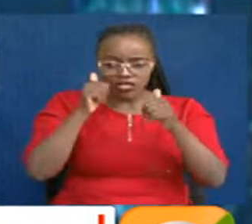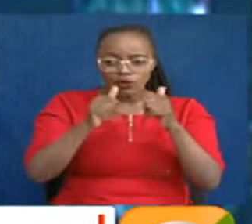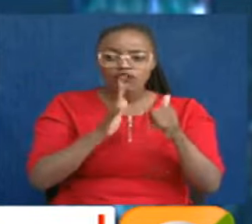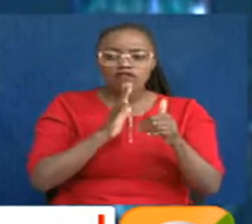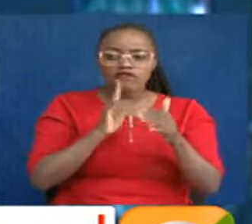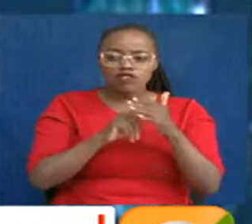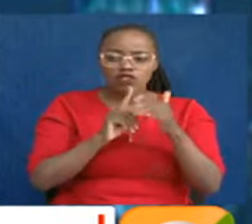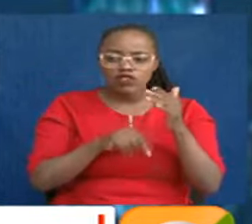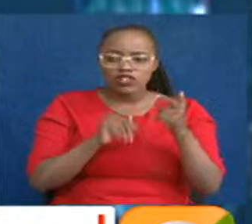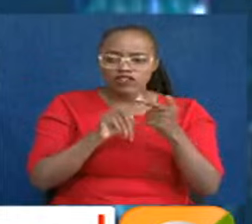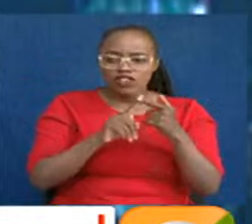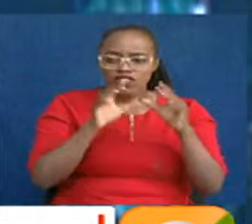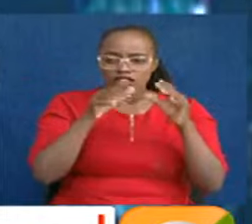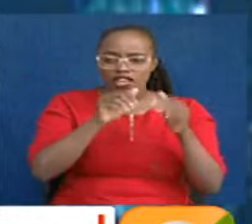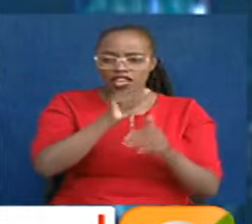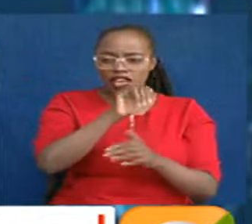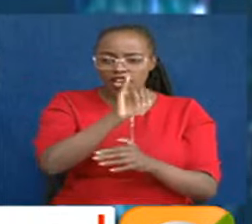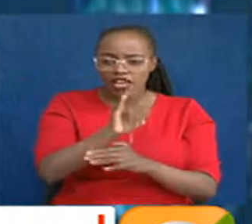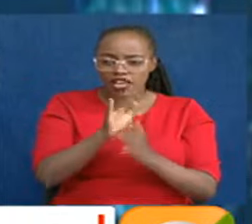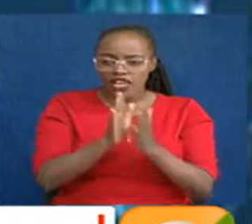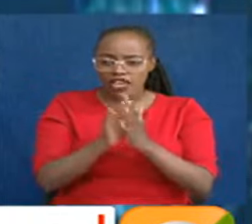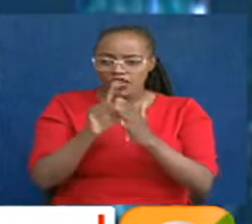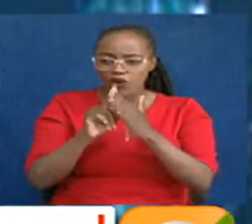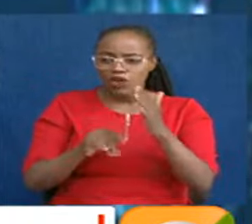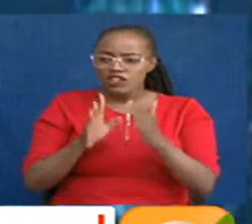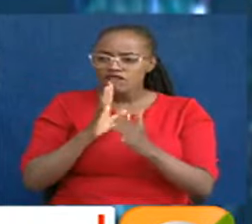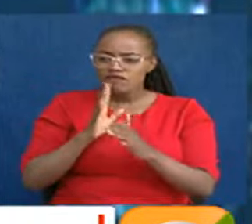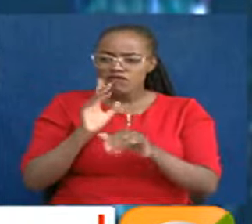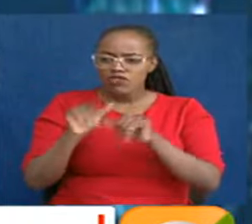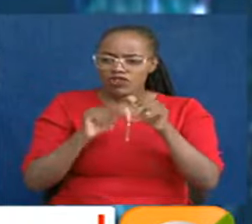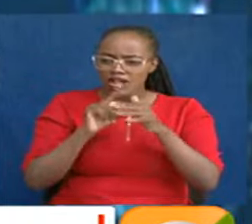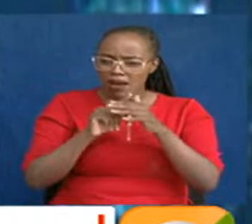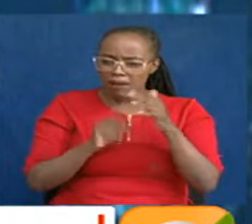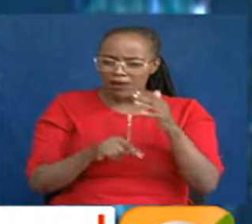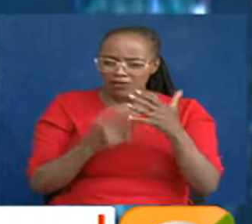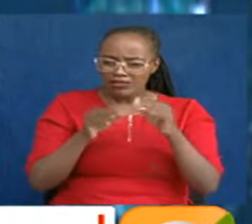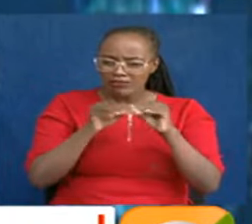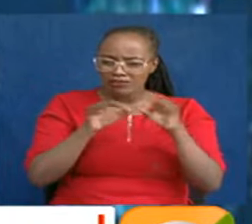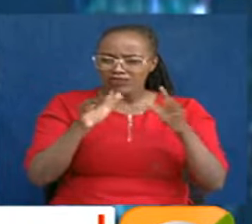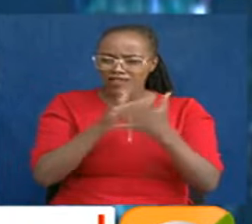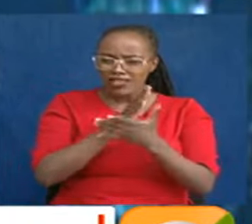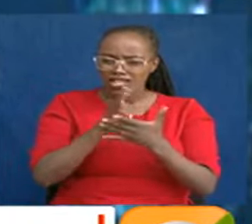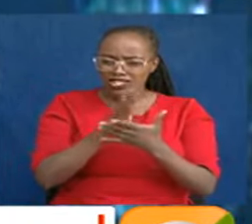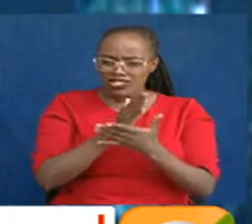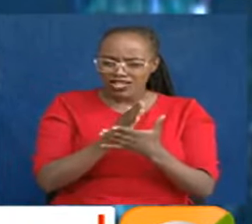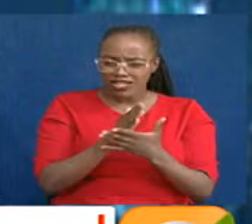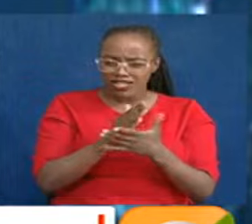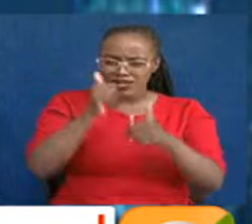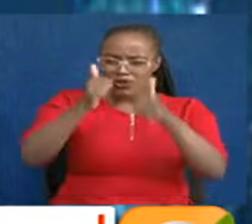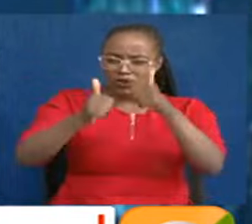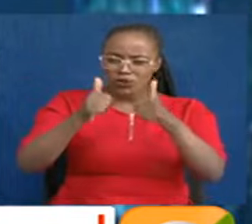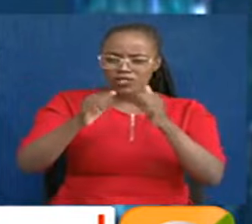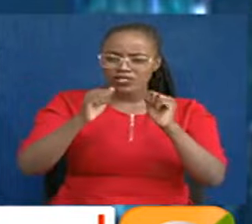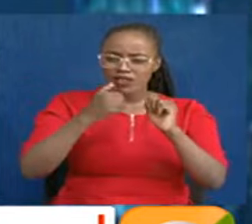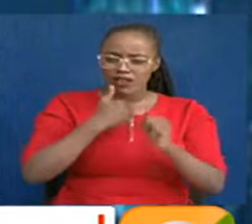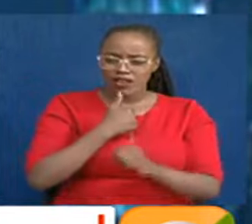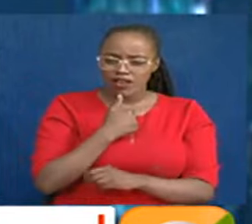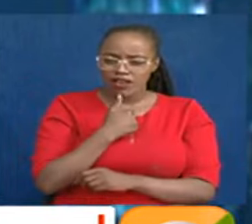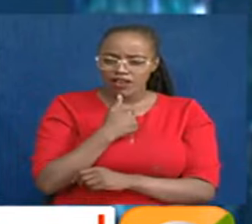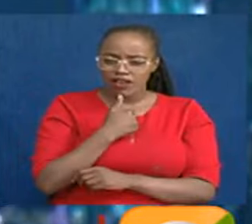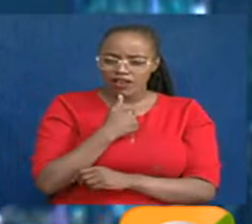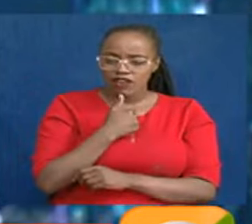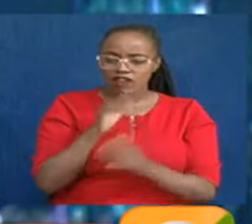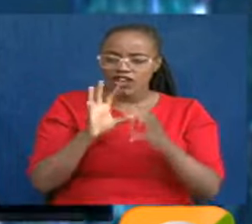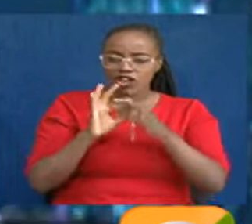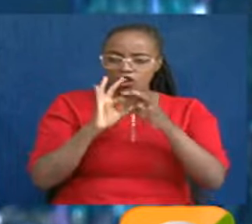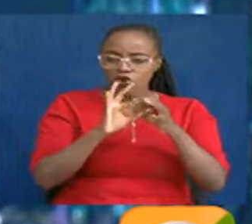is cybersecurity, AI, and drone tech. That's why I think we're bringing five companies into this mission where they have had quite good engagement